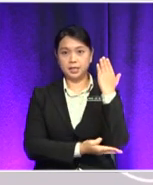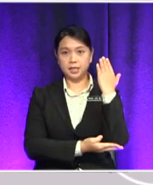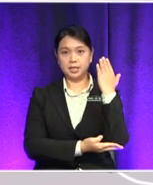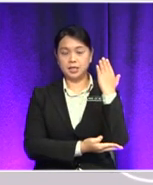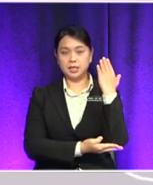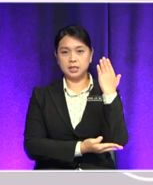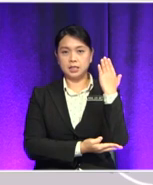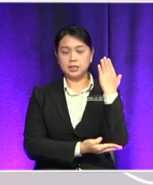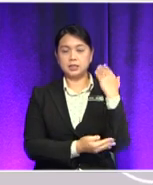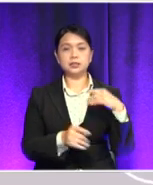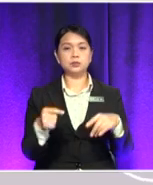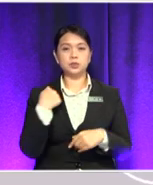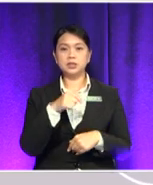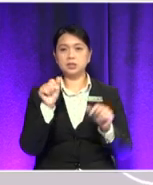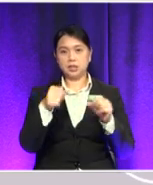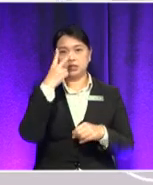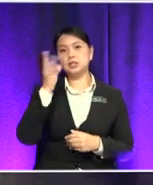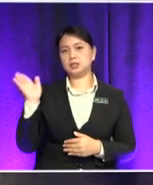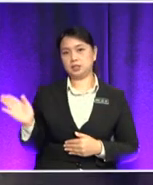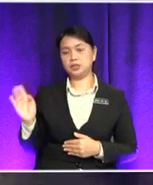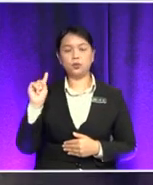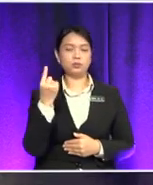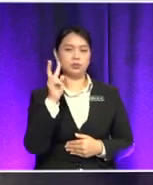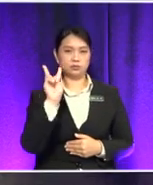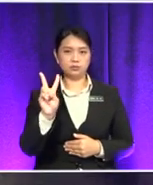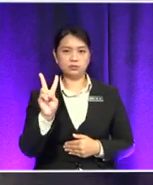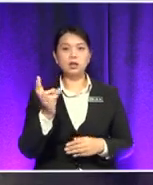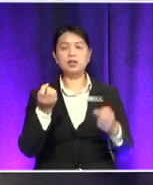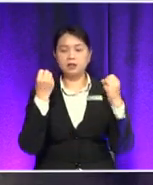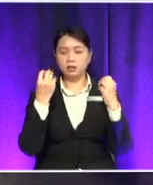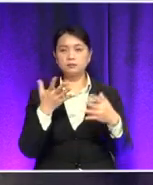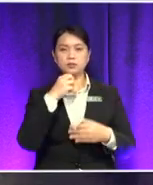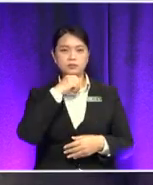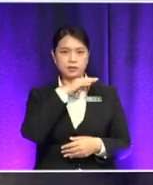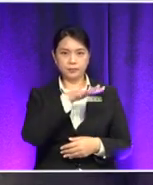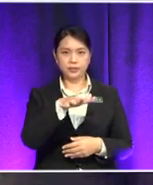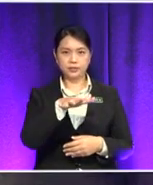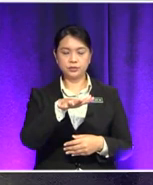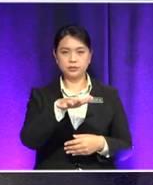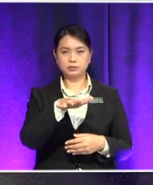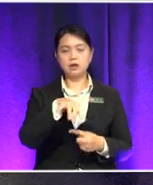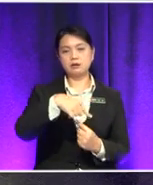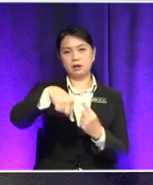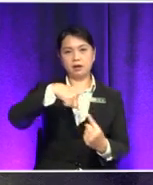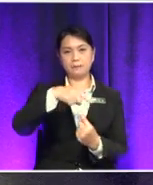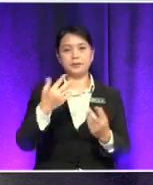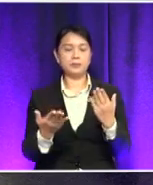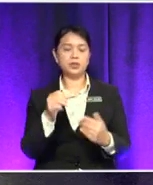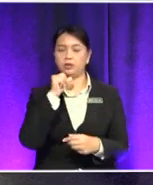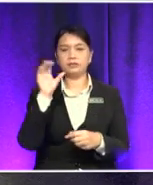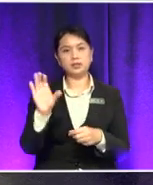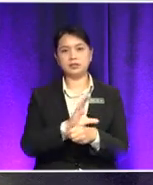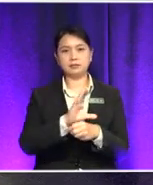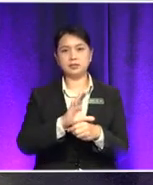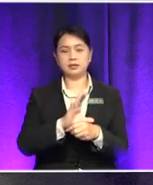yeah, as we can see here, it's only two. So there are a lot of rubbish around there. So maybe there's not enough space, so they just put